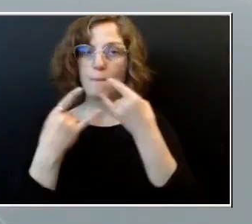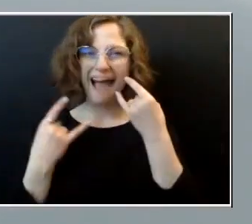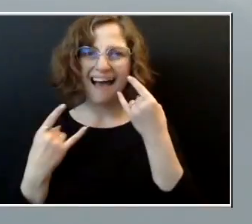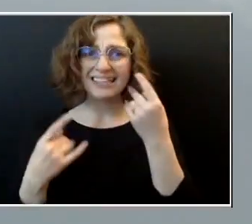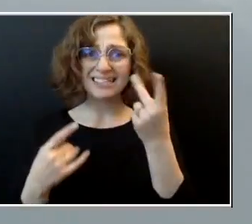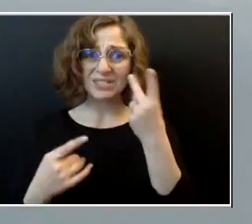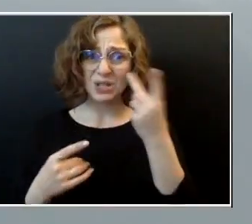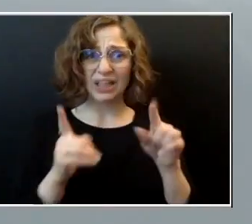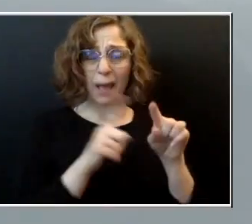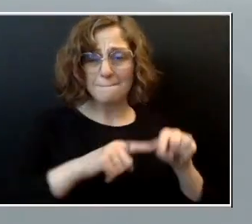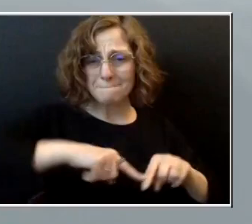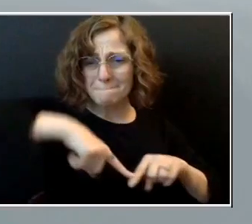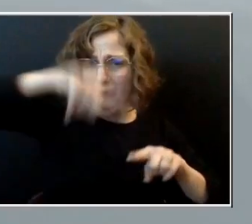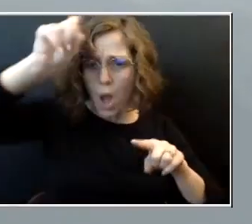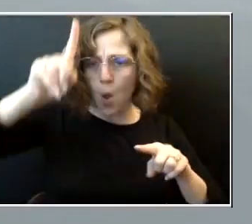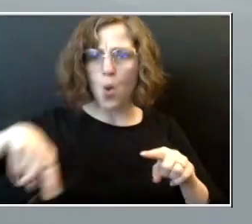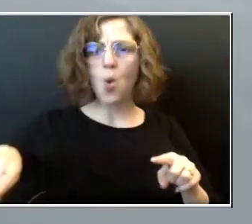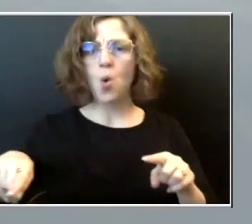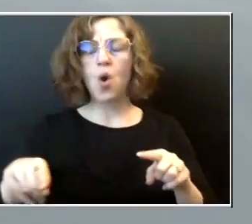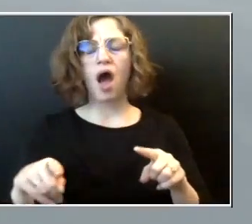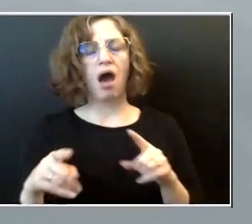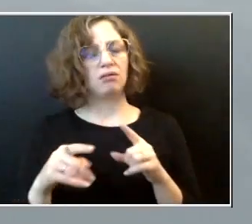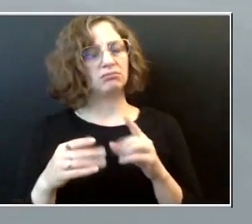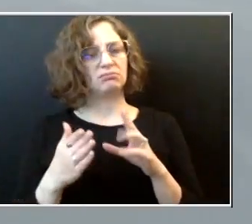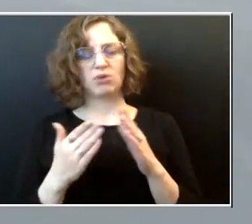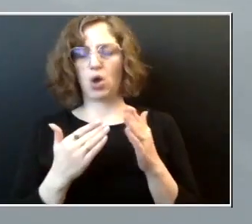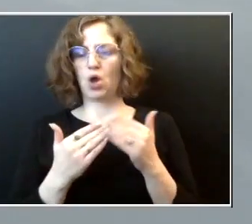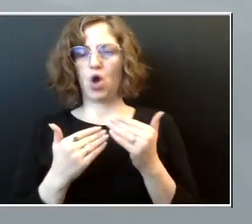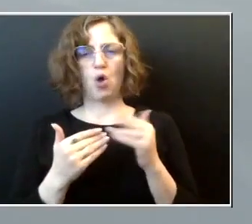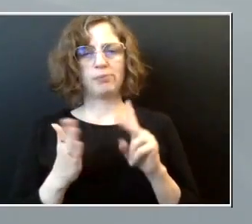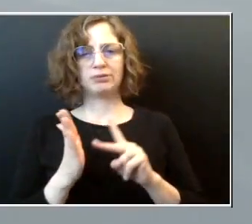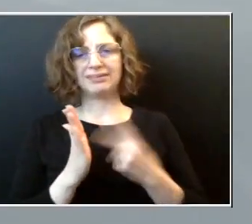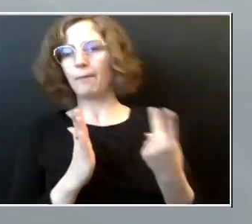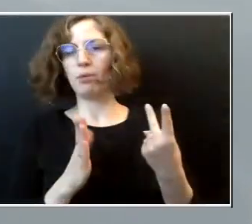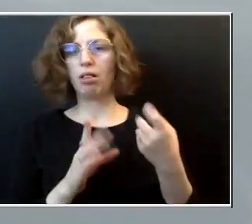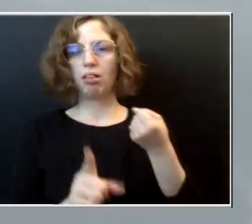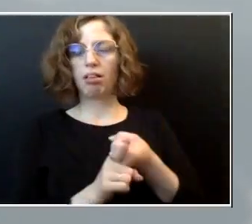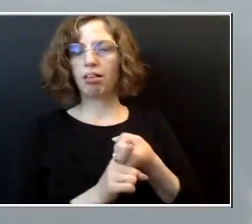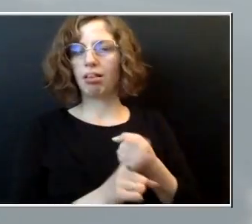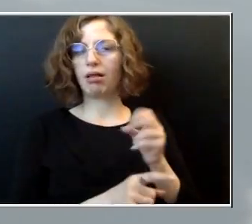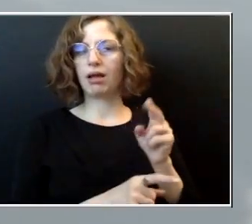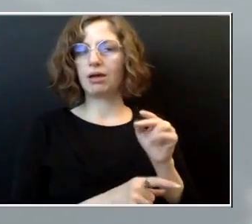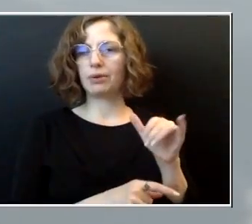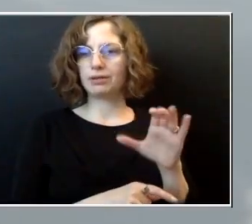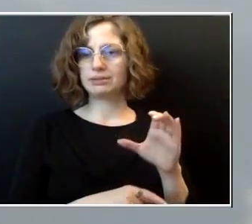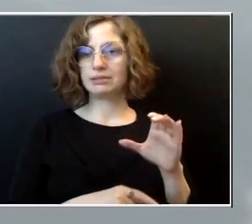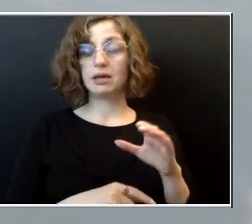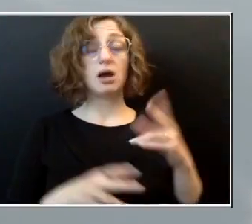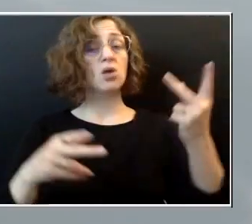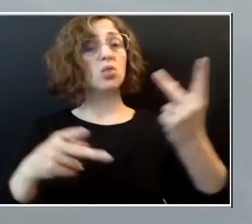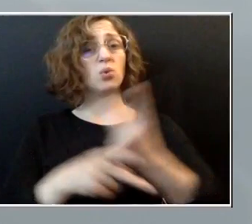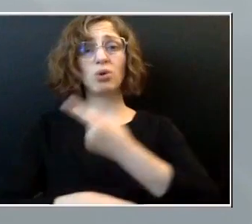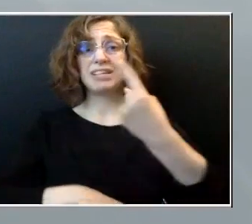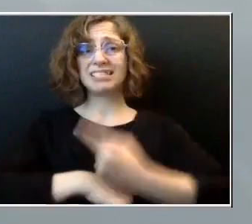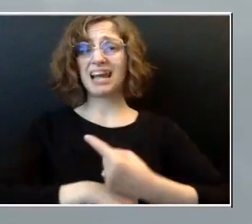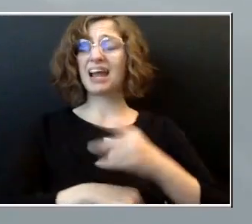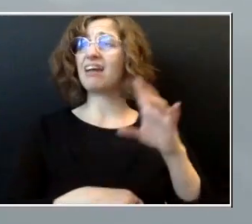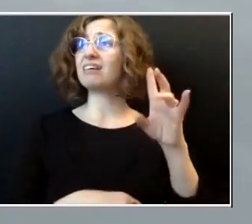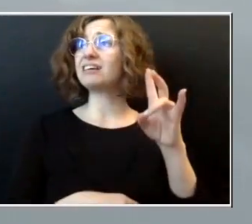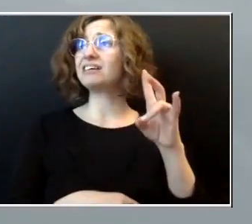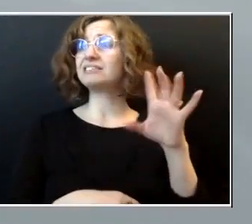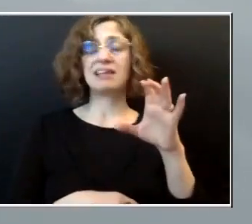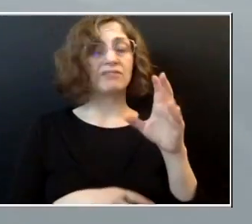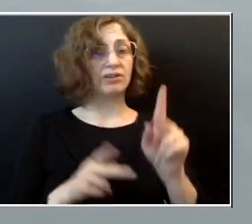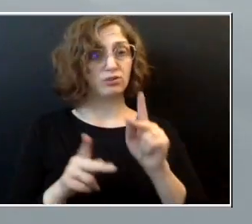almost twice what hit in New York City. On the worst day, there were 700 people dying, and in Philadelphia